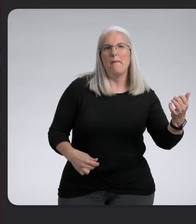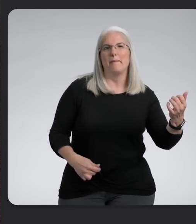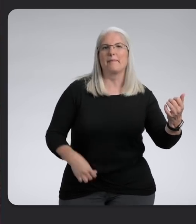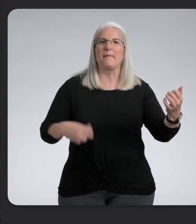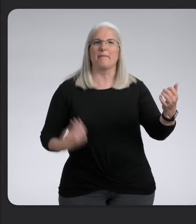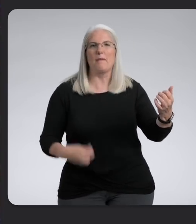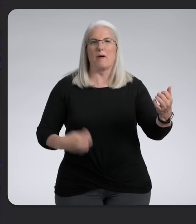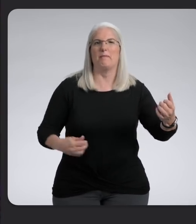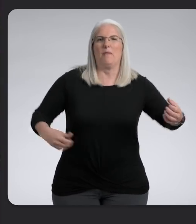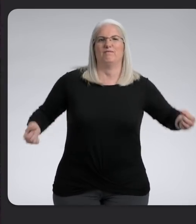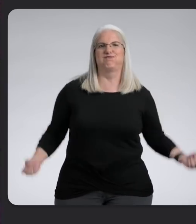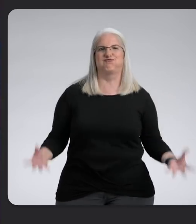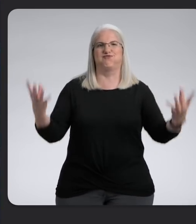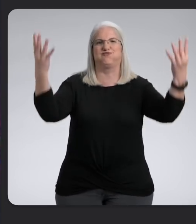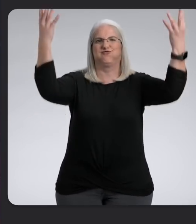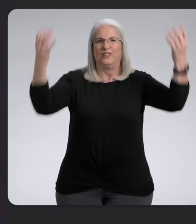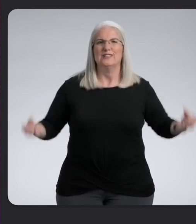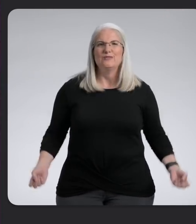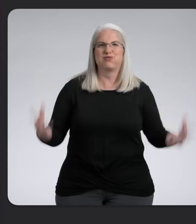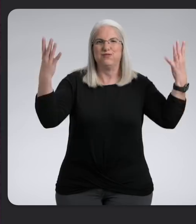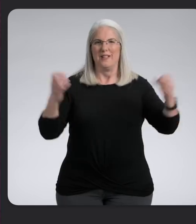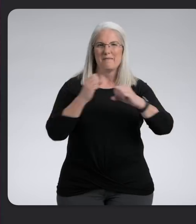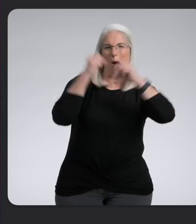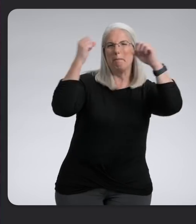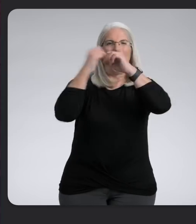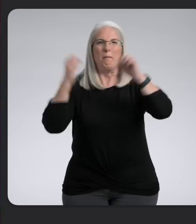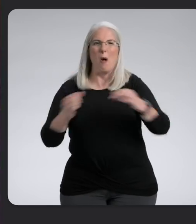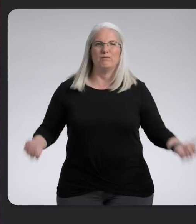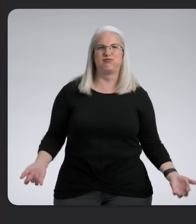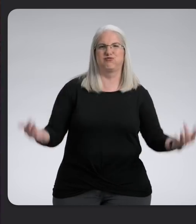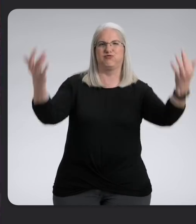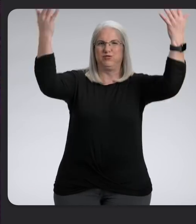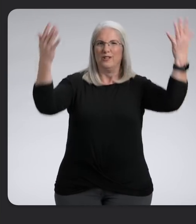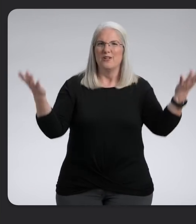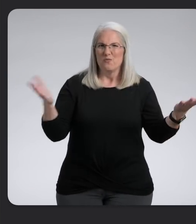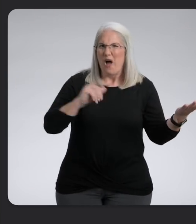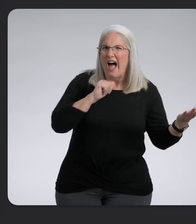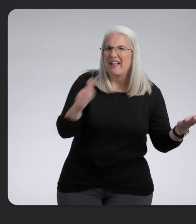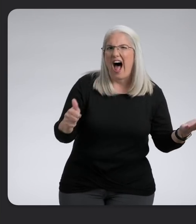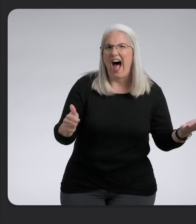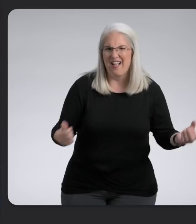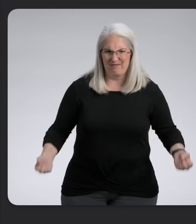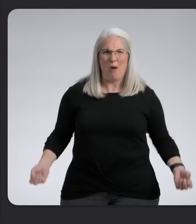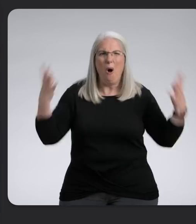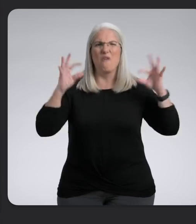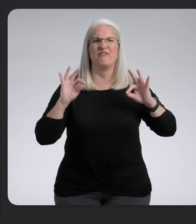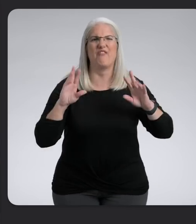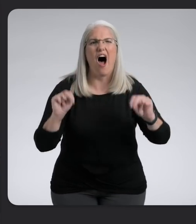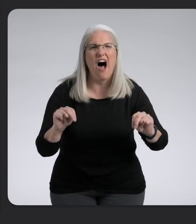There wouldn't be any pyro usually, but I think why not? Pyro is fun.